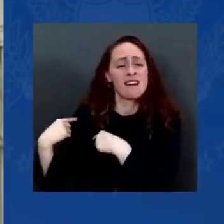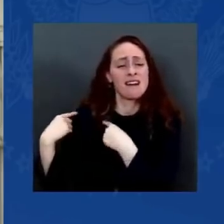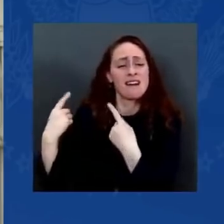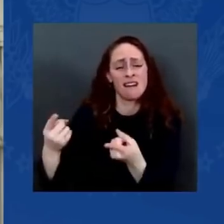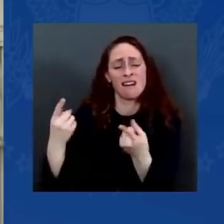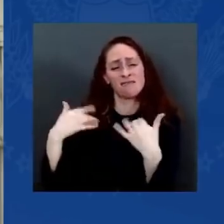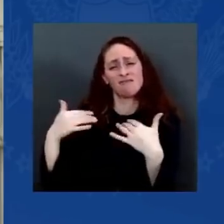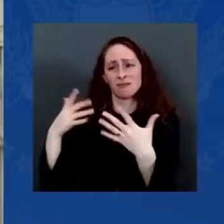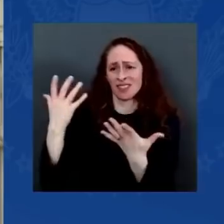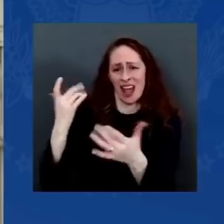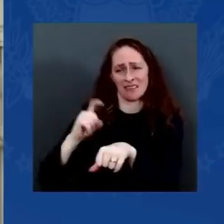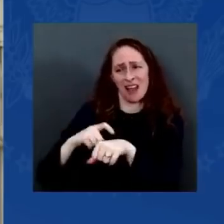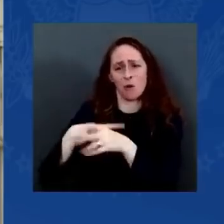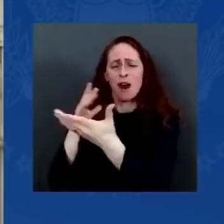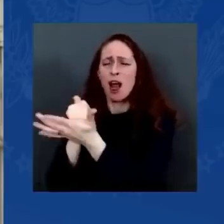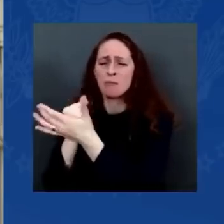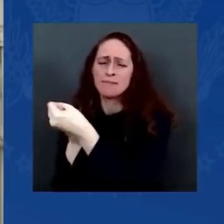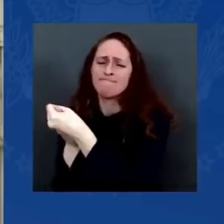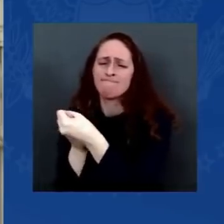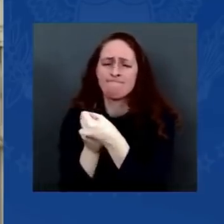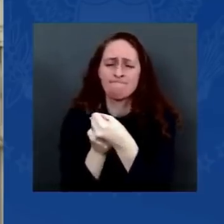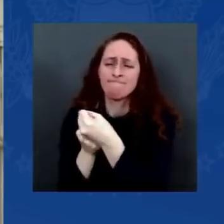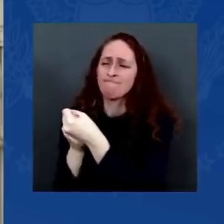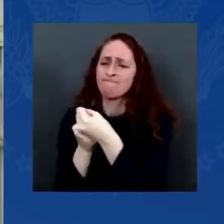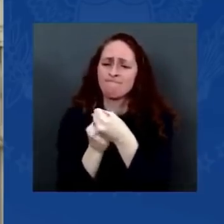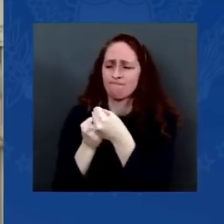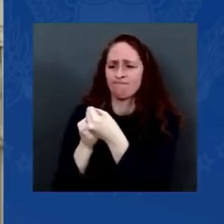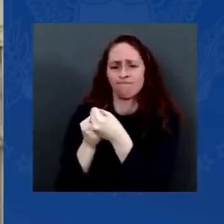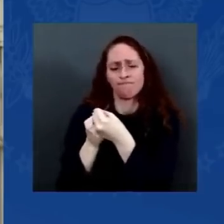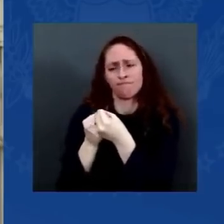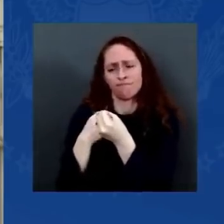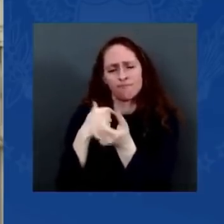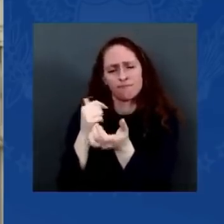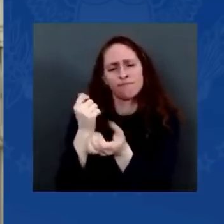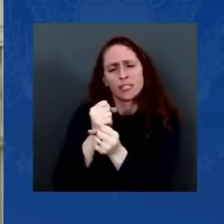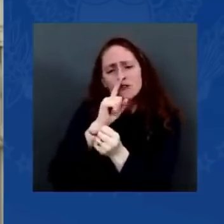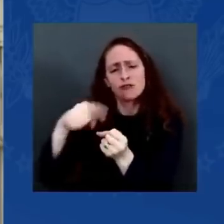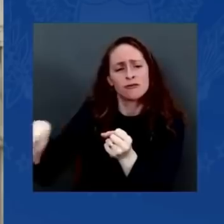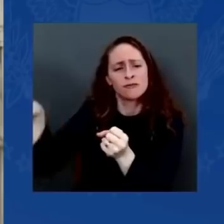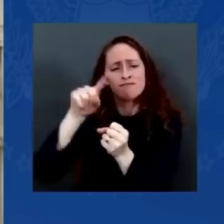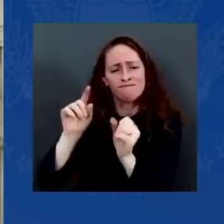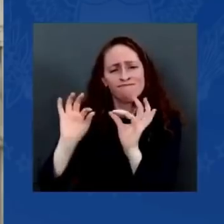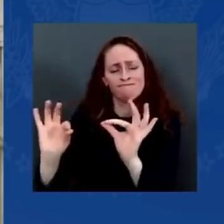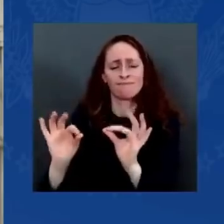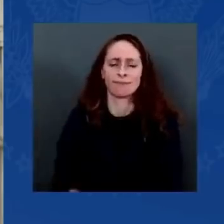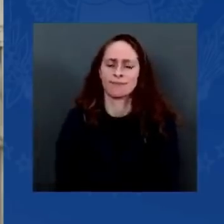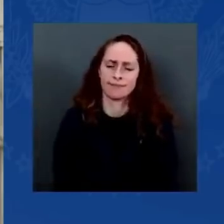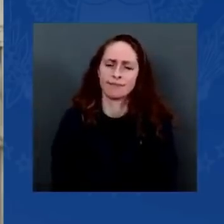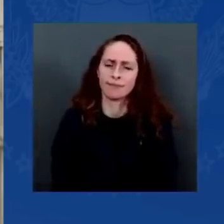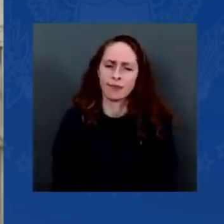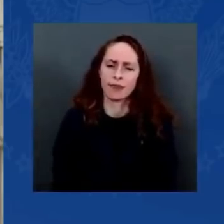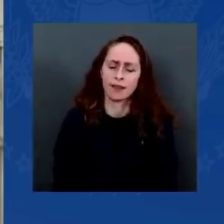backs. Finally, we're making sure that COVID-19 no longer closes businesses or schools. Last